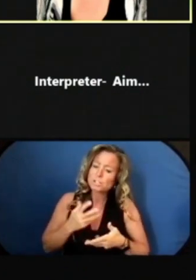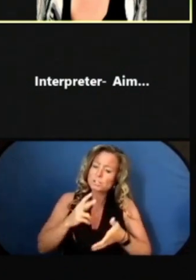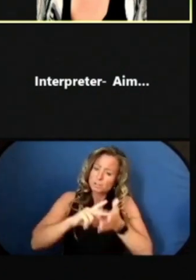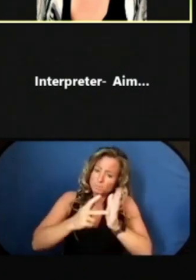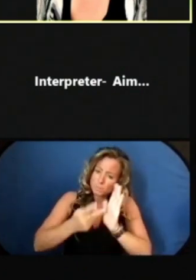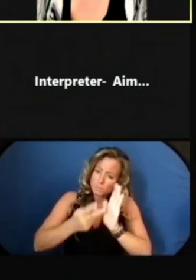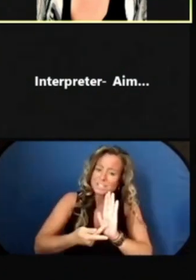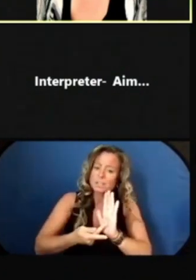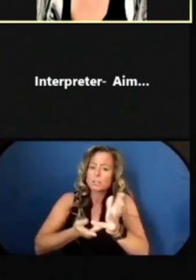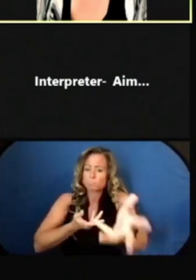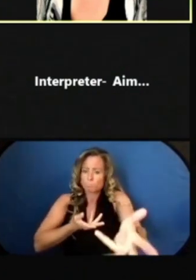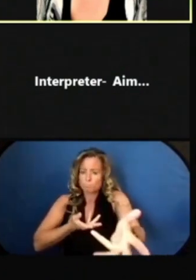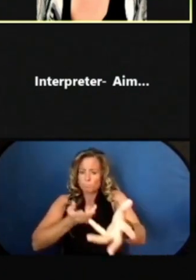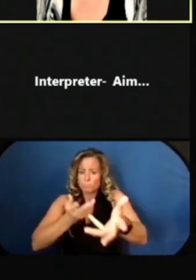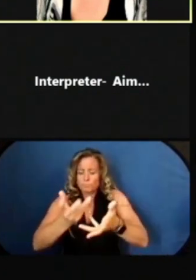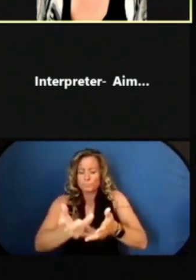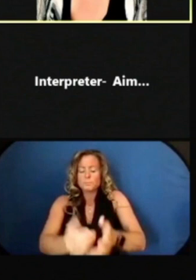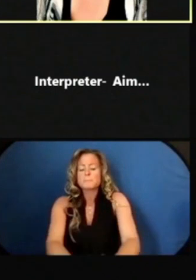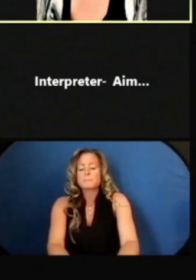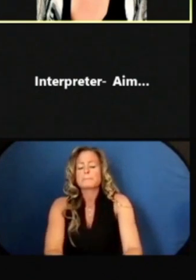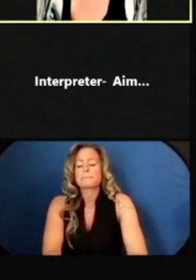confidently.